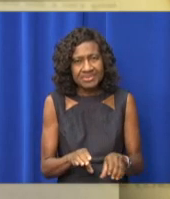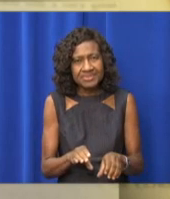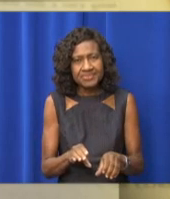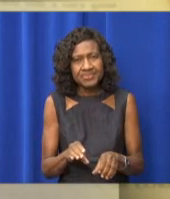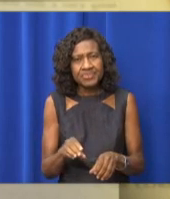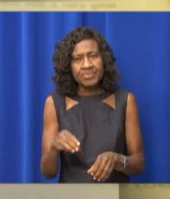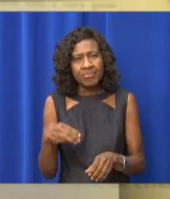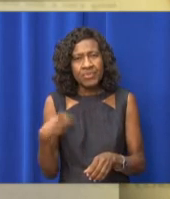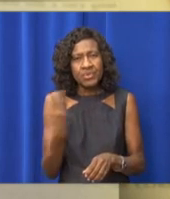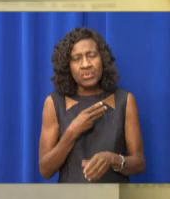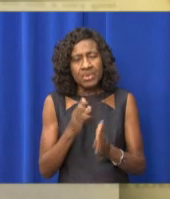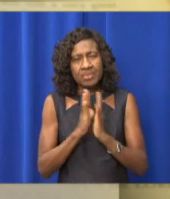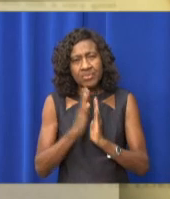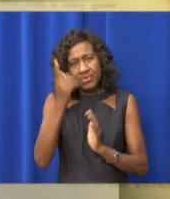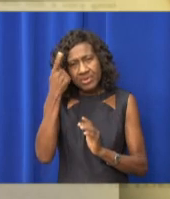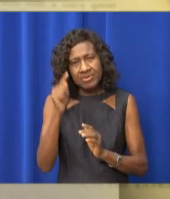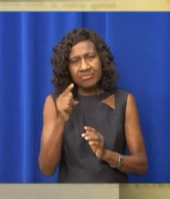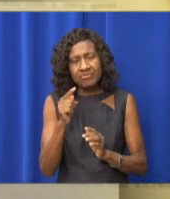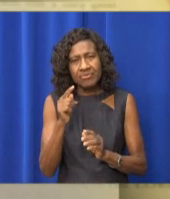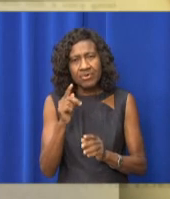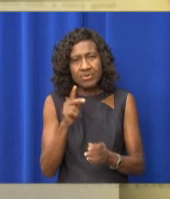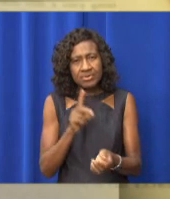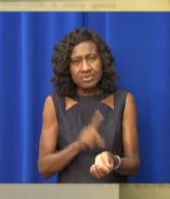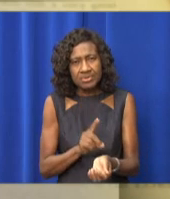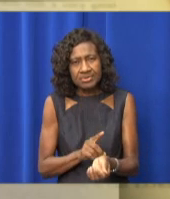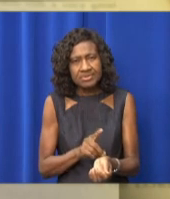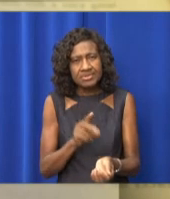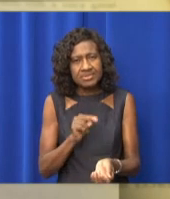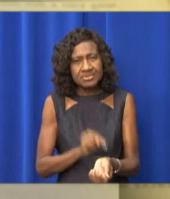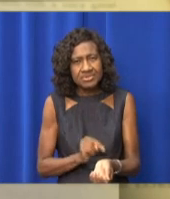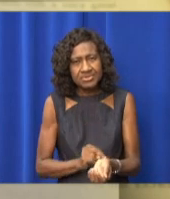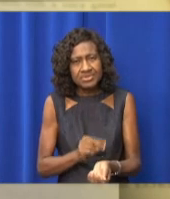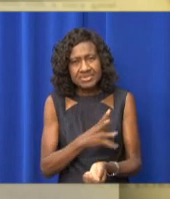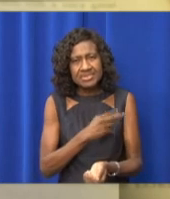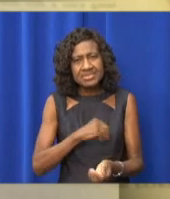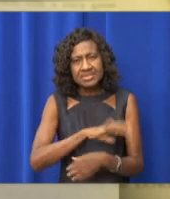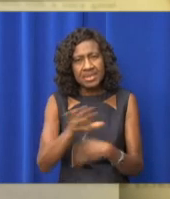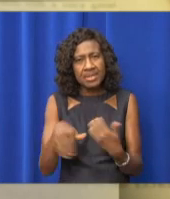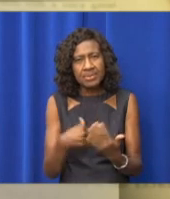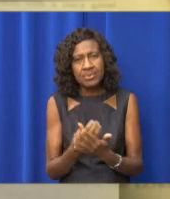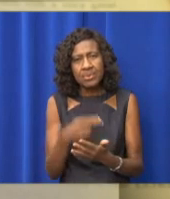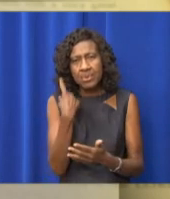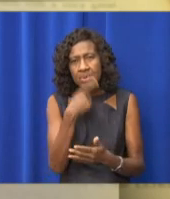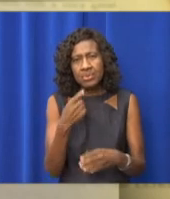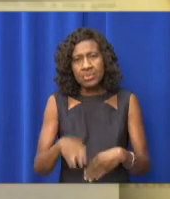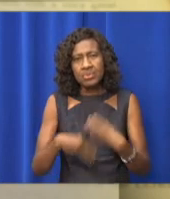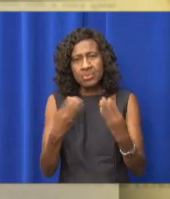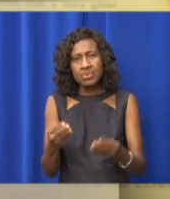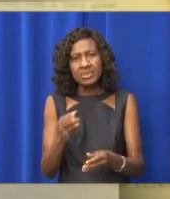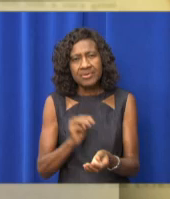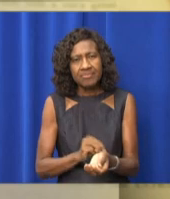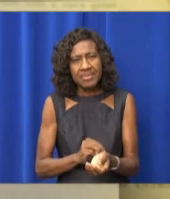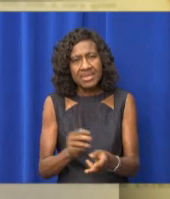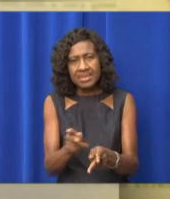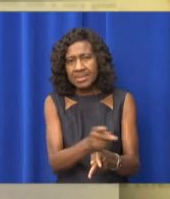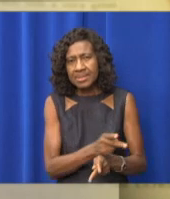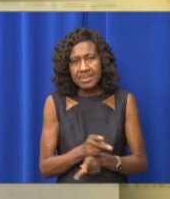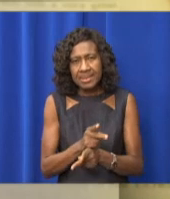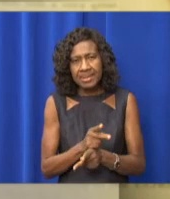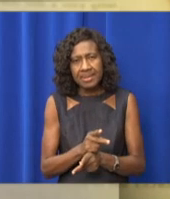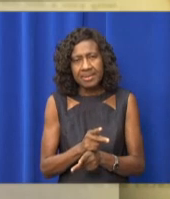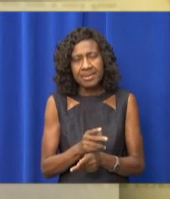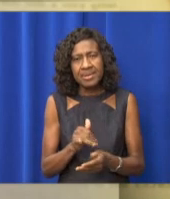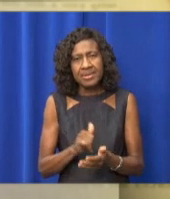for frontline workers, doctors, nurses, and all who provide medical care, that you give insight in